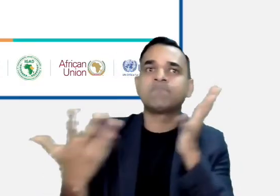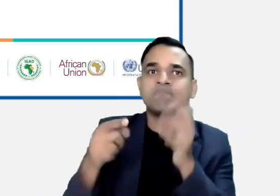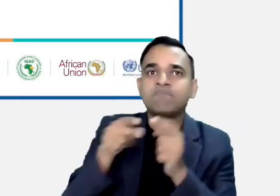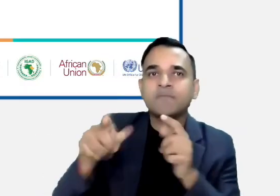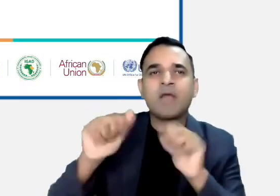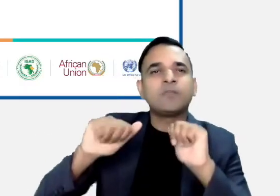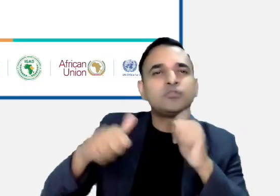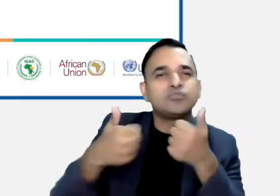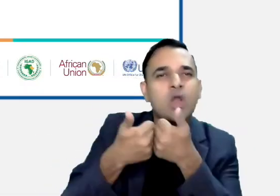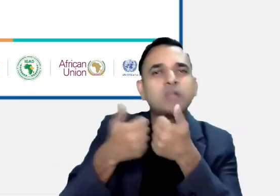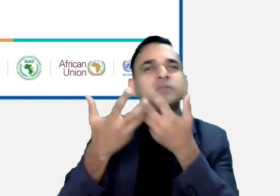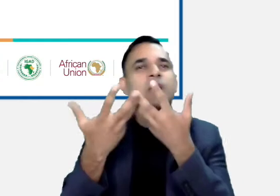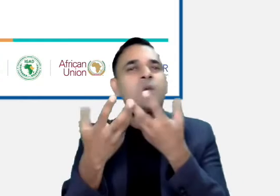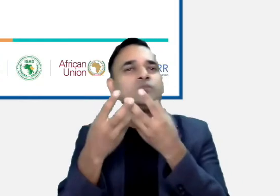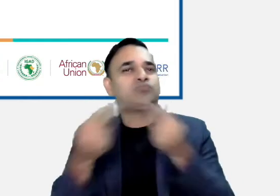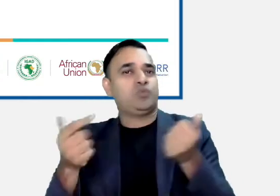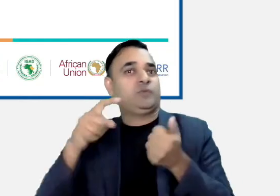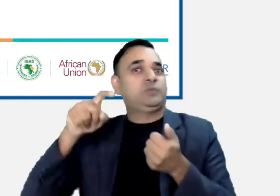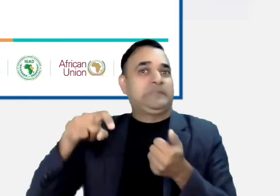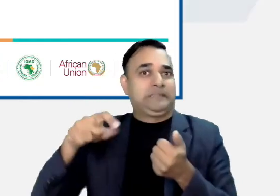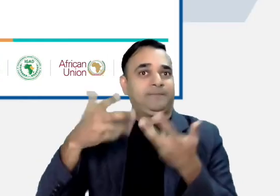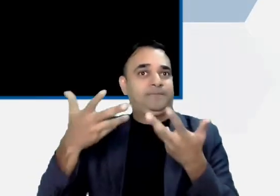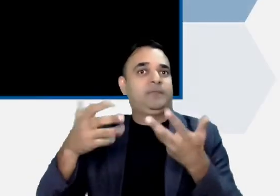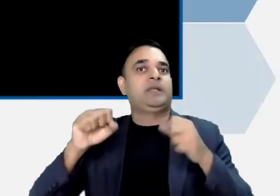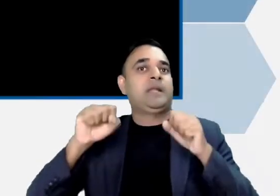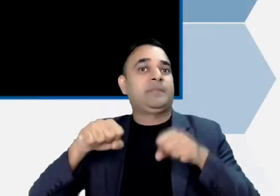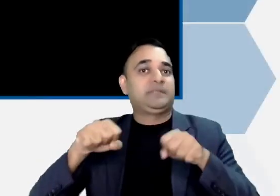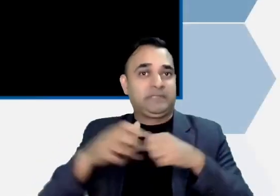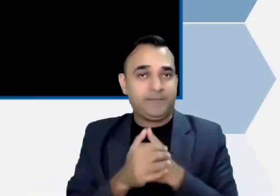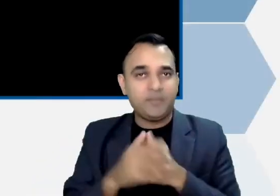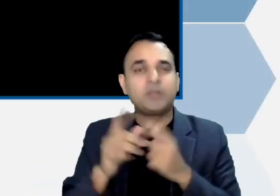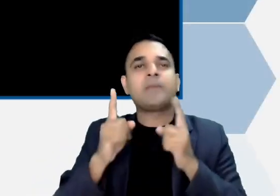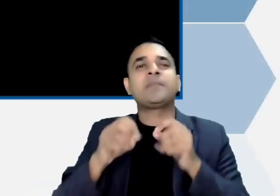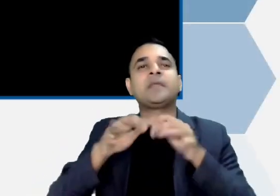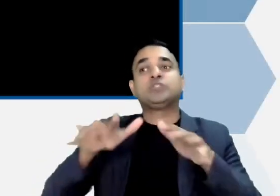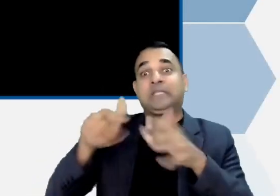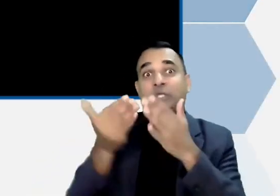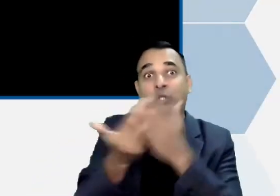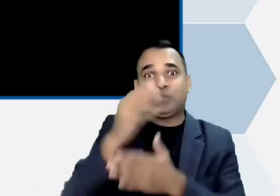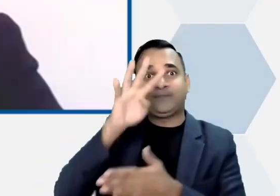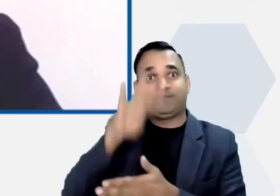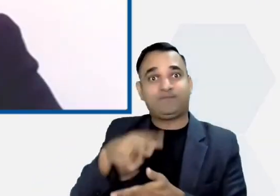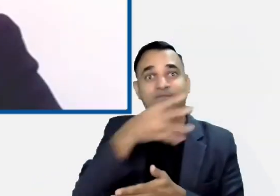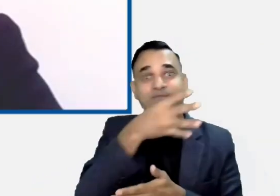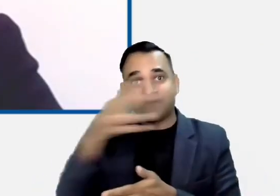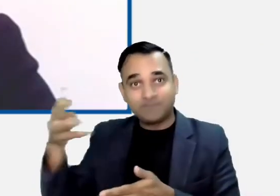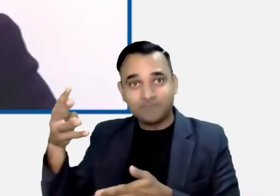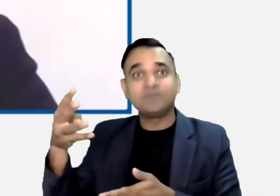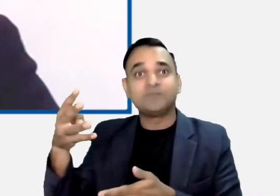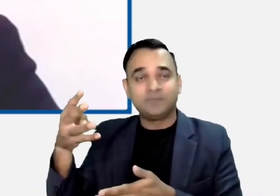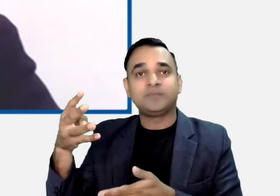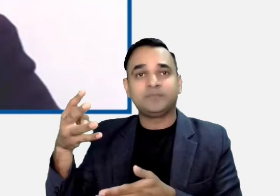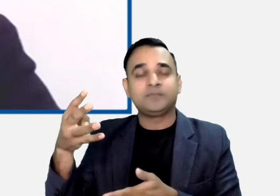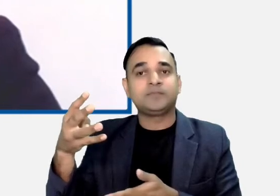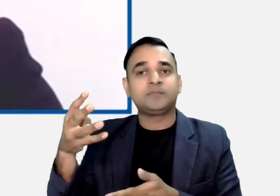new matrix. And of course, through advocacy, biennial reporting, and so forth. So basically, really,